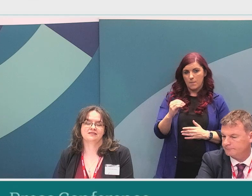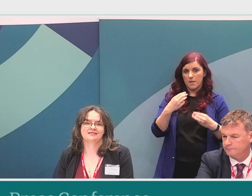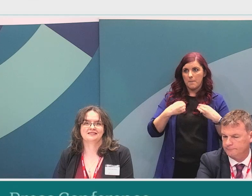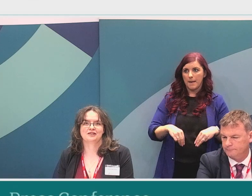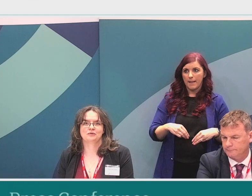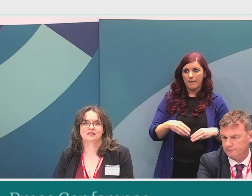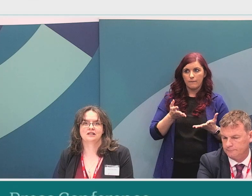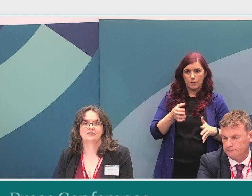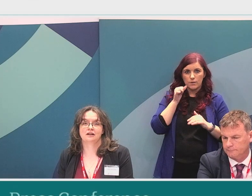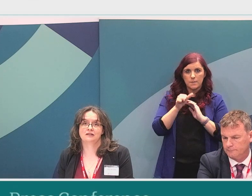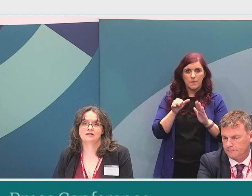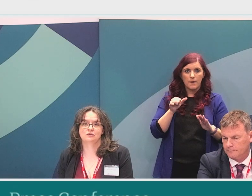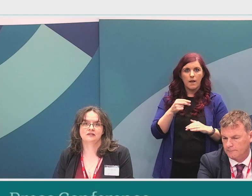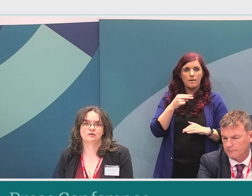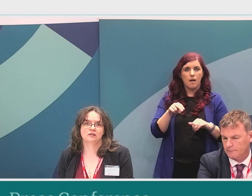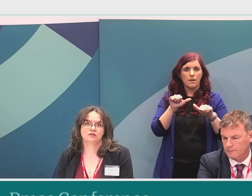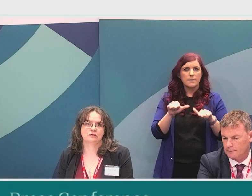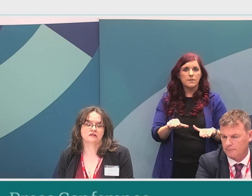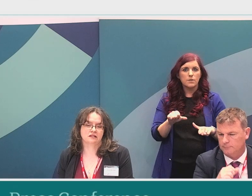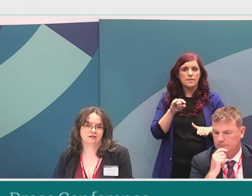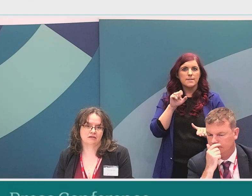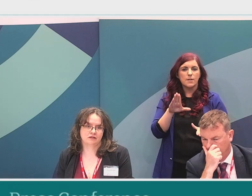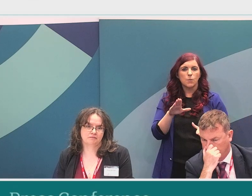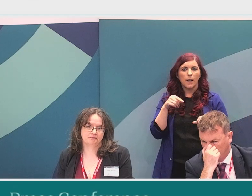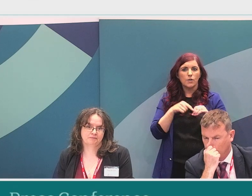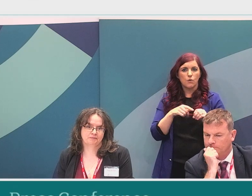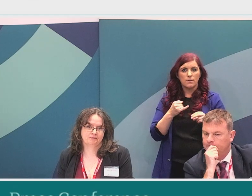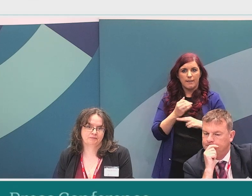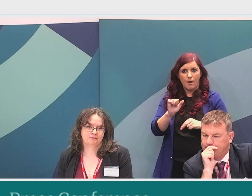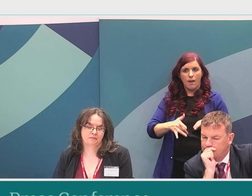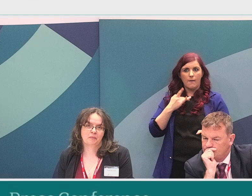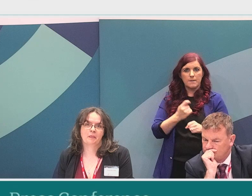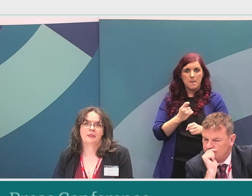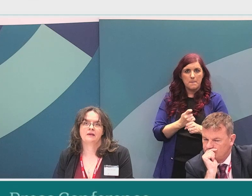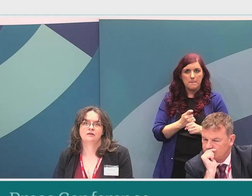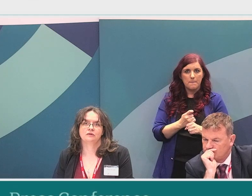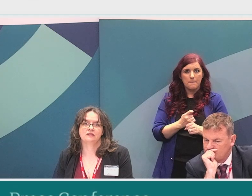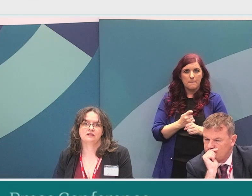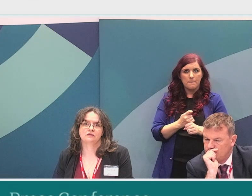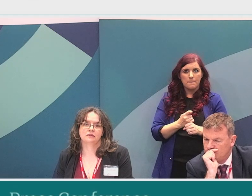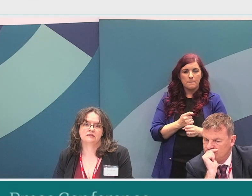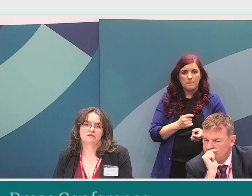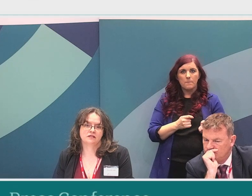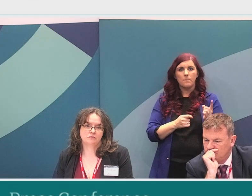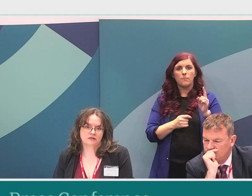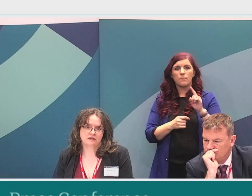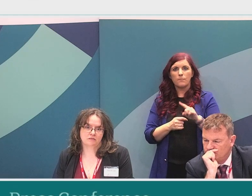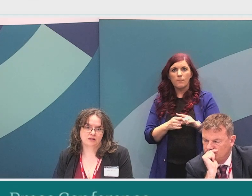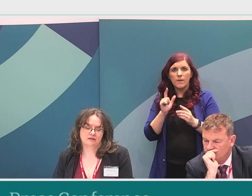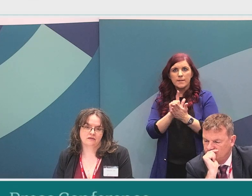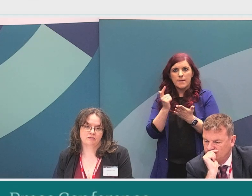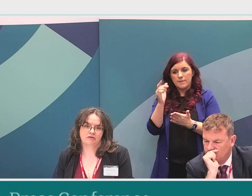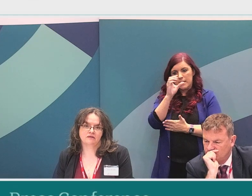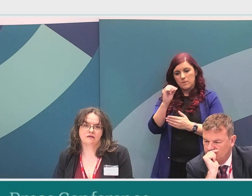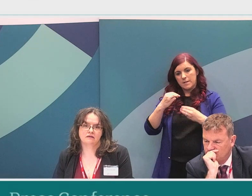experienced non-consensual sexual intercourse in their lifetime. You can see here as well that 17% of males